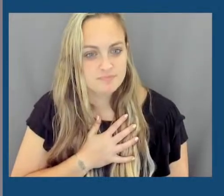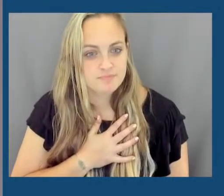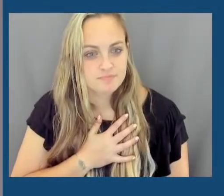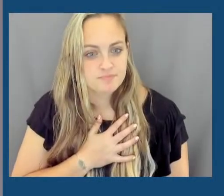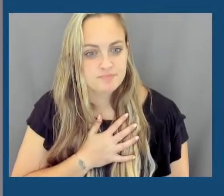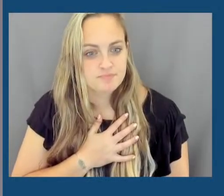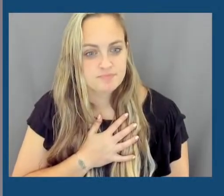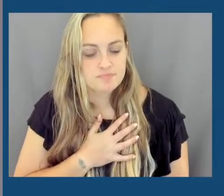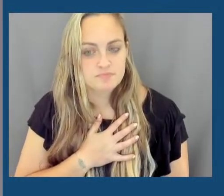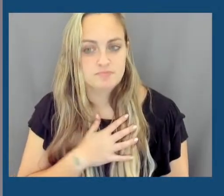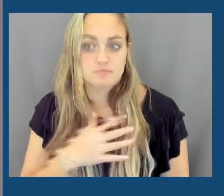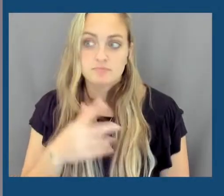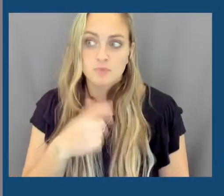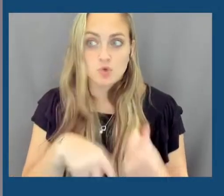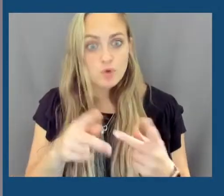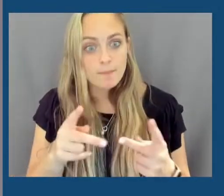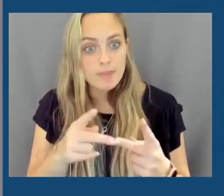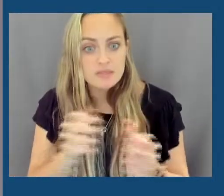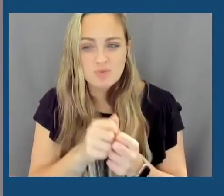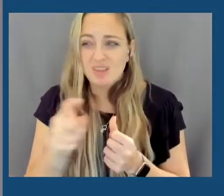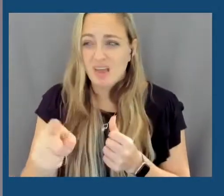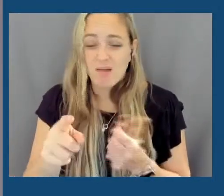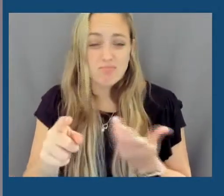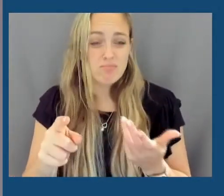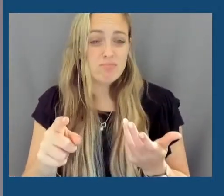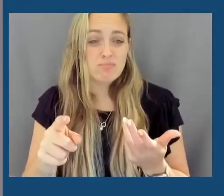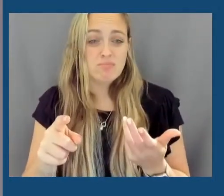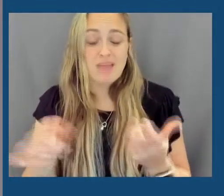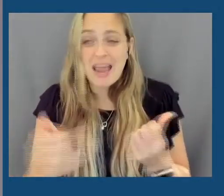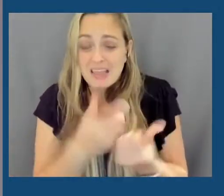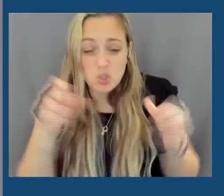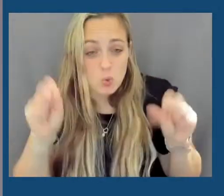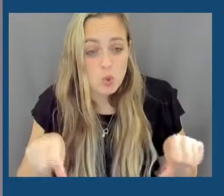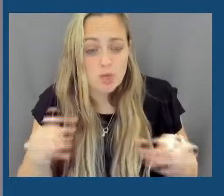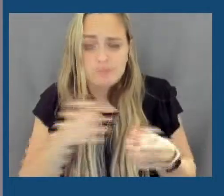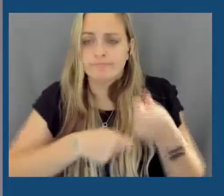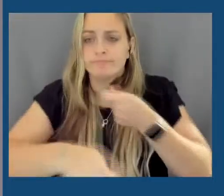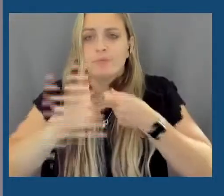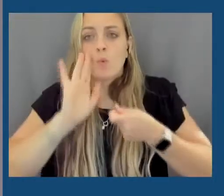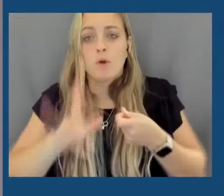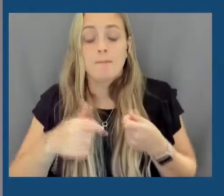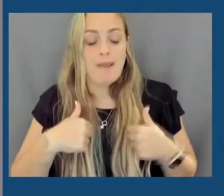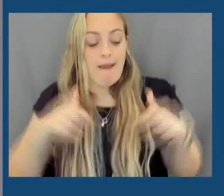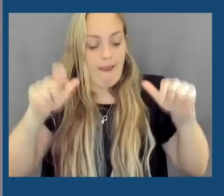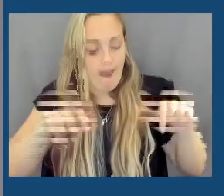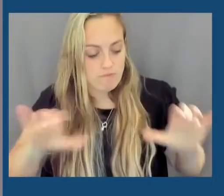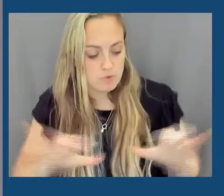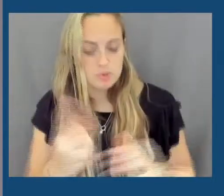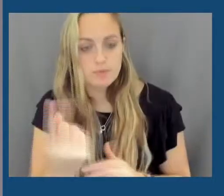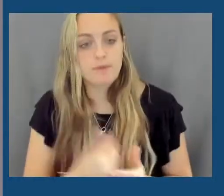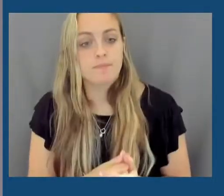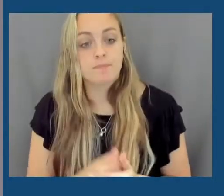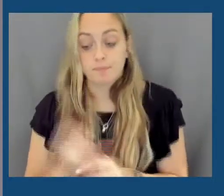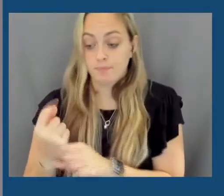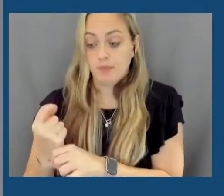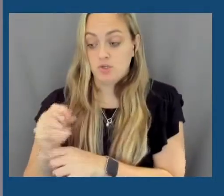You trade places with them. You do anything you could for them. But I have to do something. And last October, I joined our Attorney General,